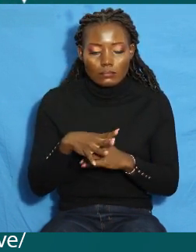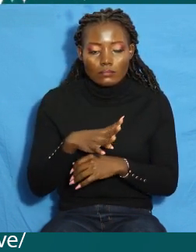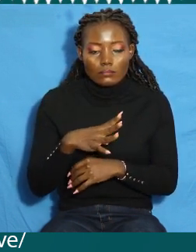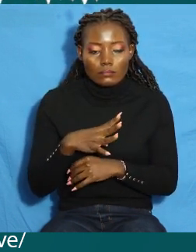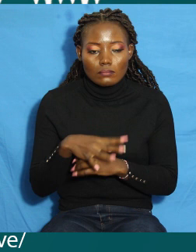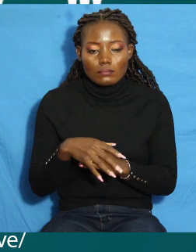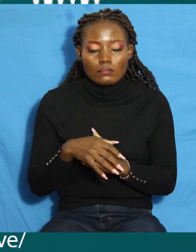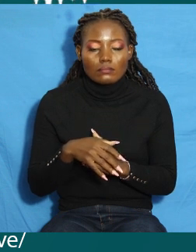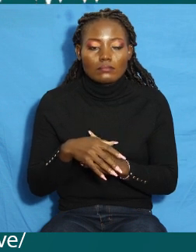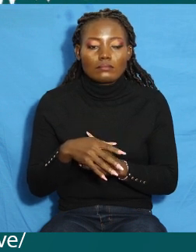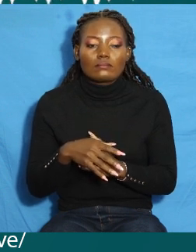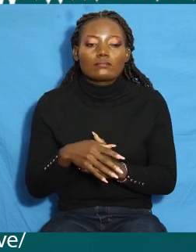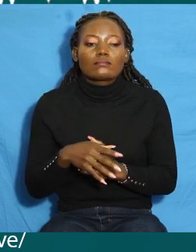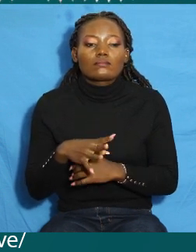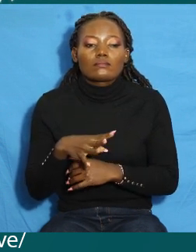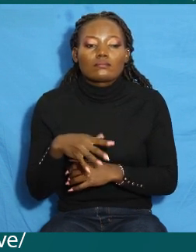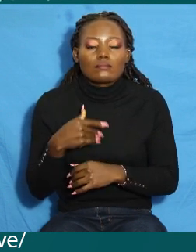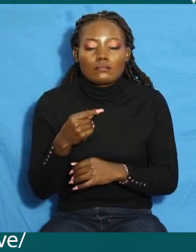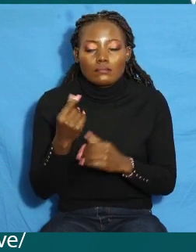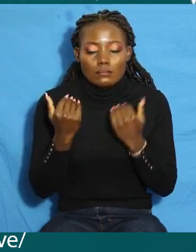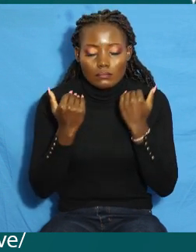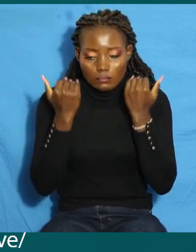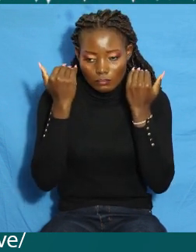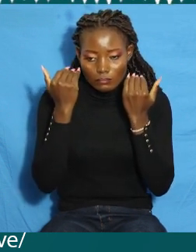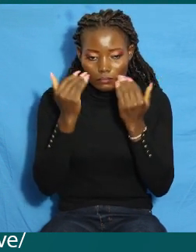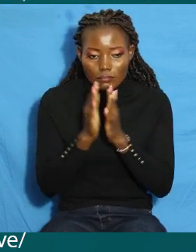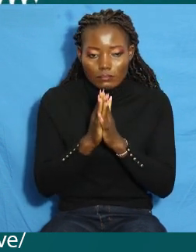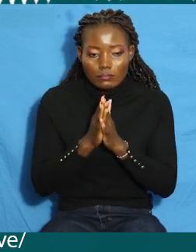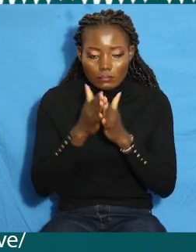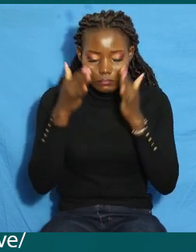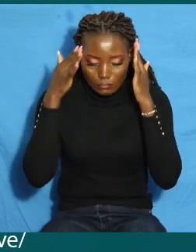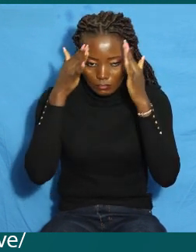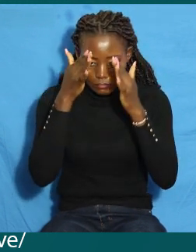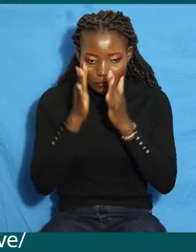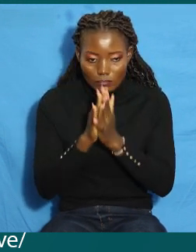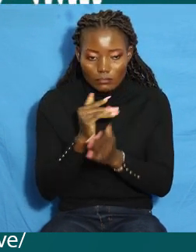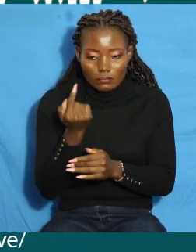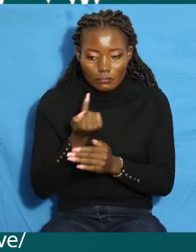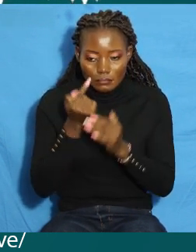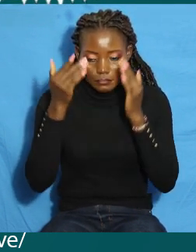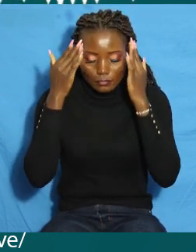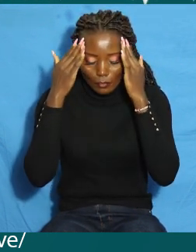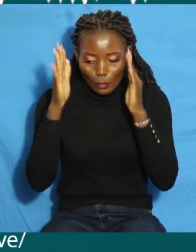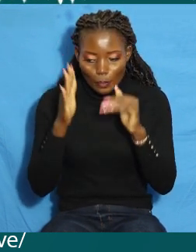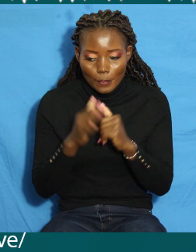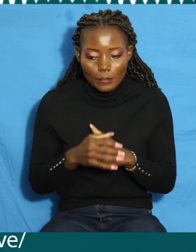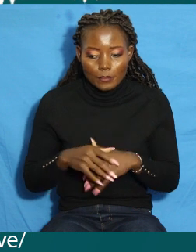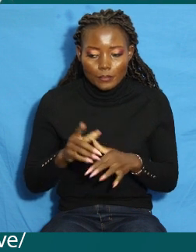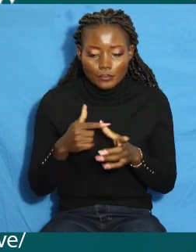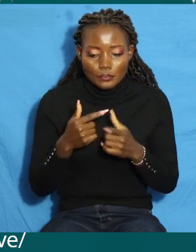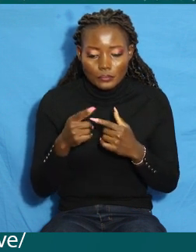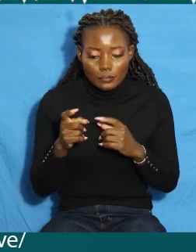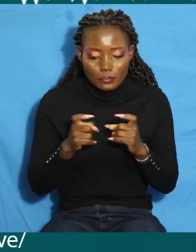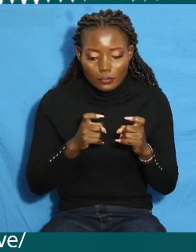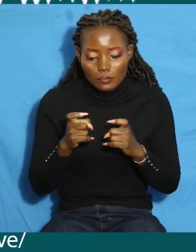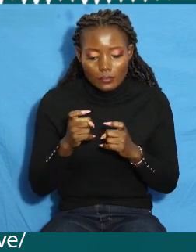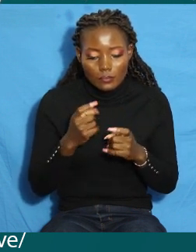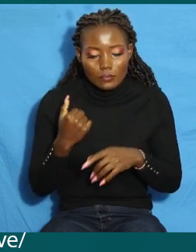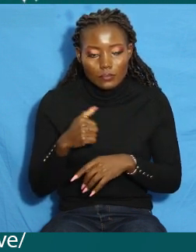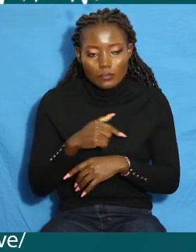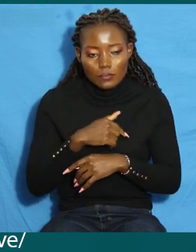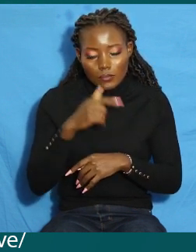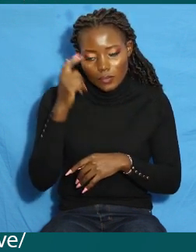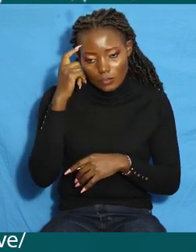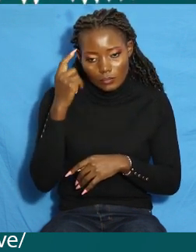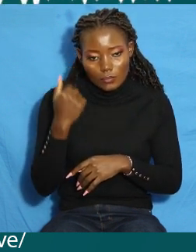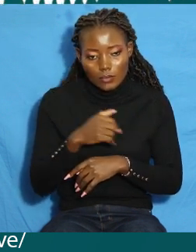reduce stress, enhance focus, and self-awareness. And to control our mind. And